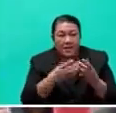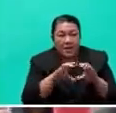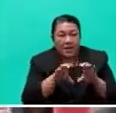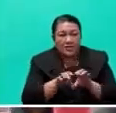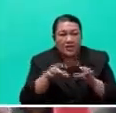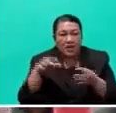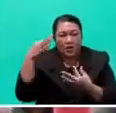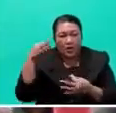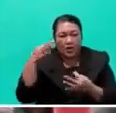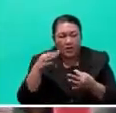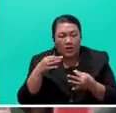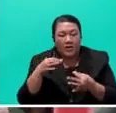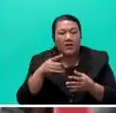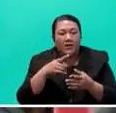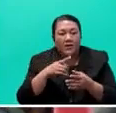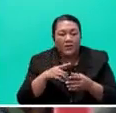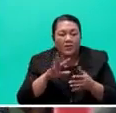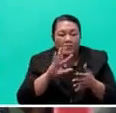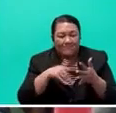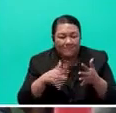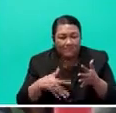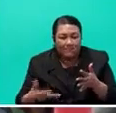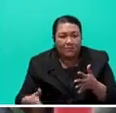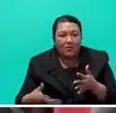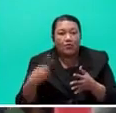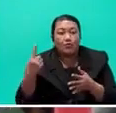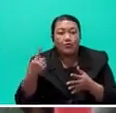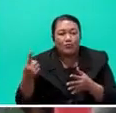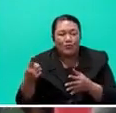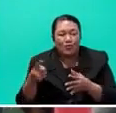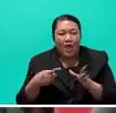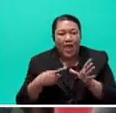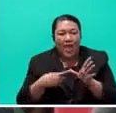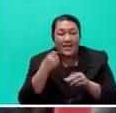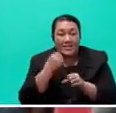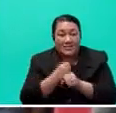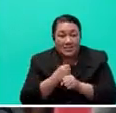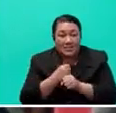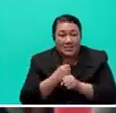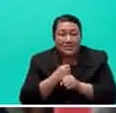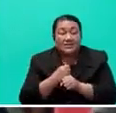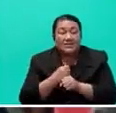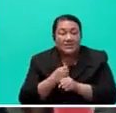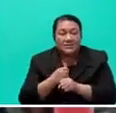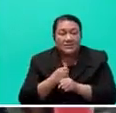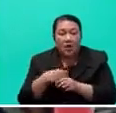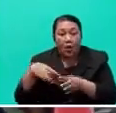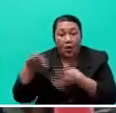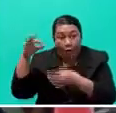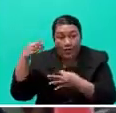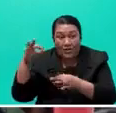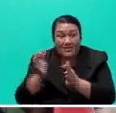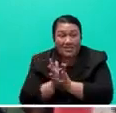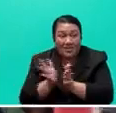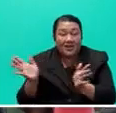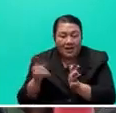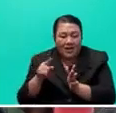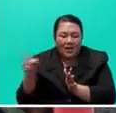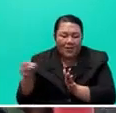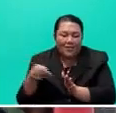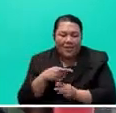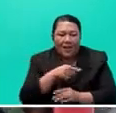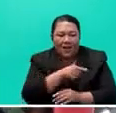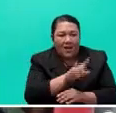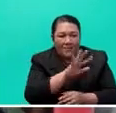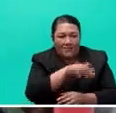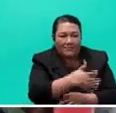statement of accounts to be conducted by the Office of the Attorney General, of the Auditor General. The certified statement of